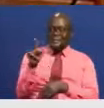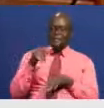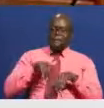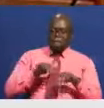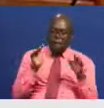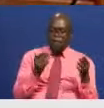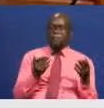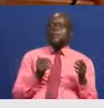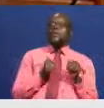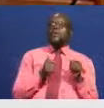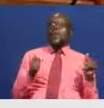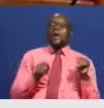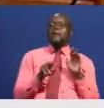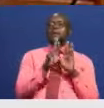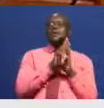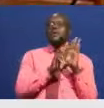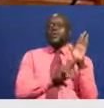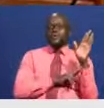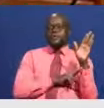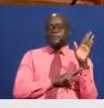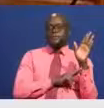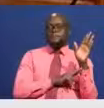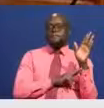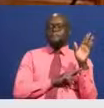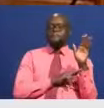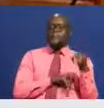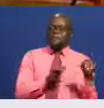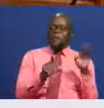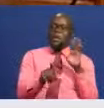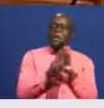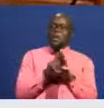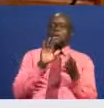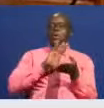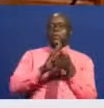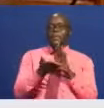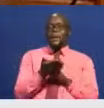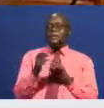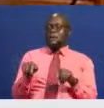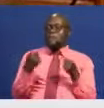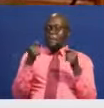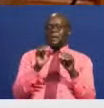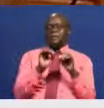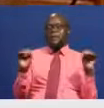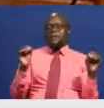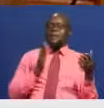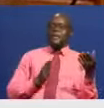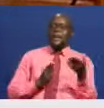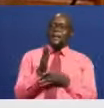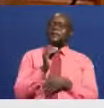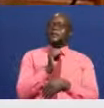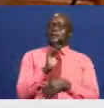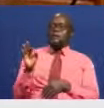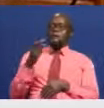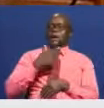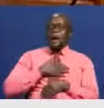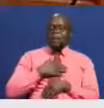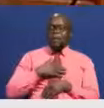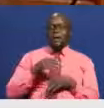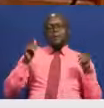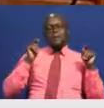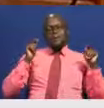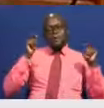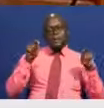abided by keeping law and order without also violating the rights of our protesters